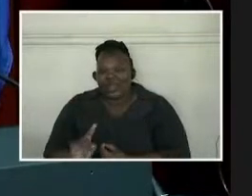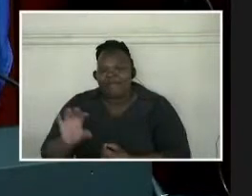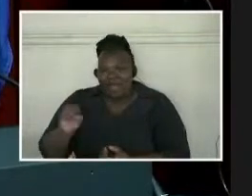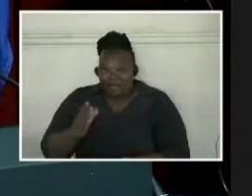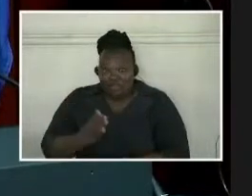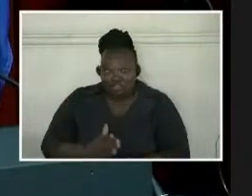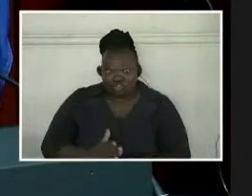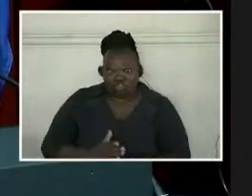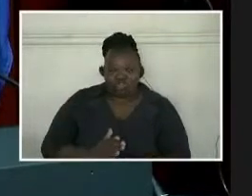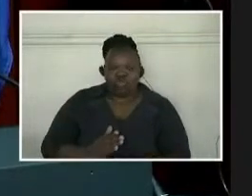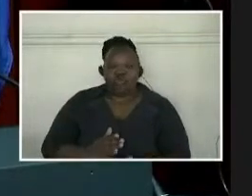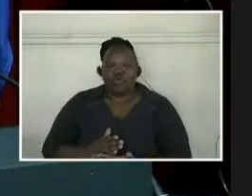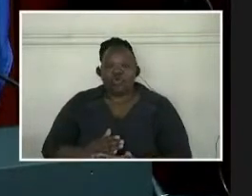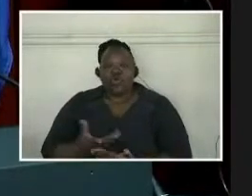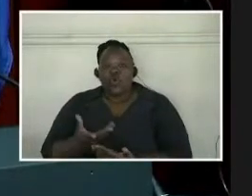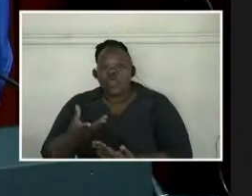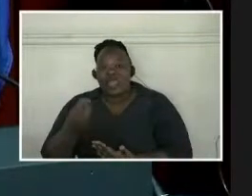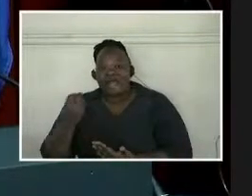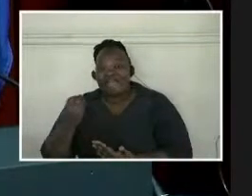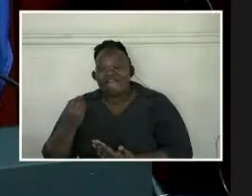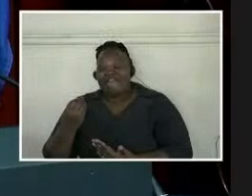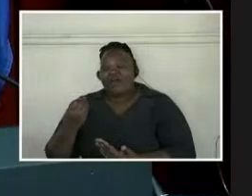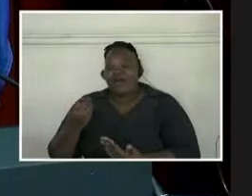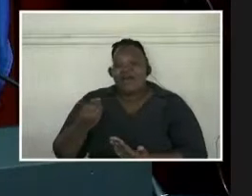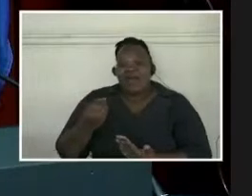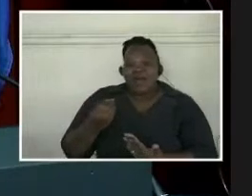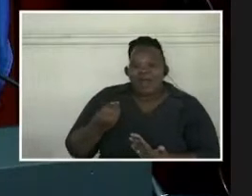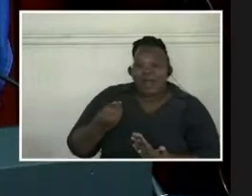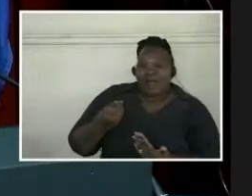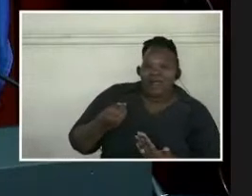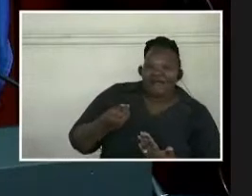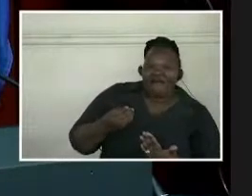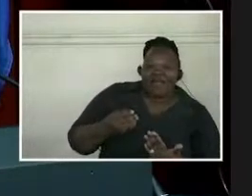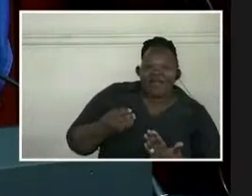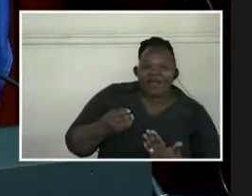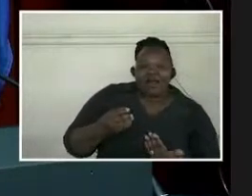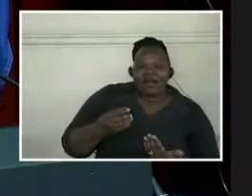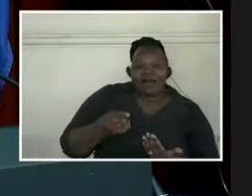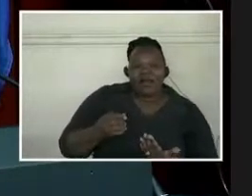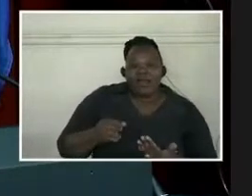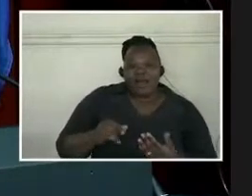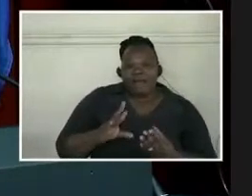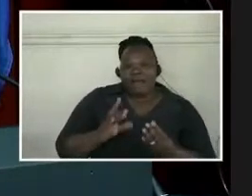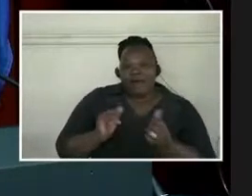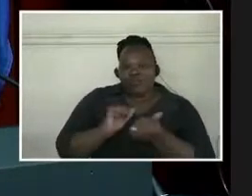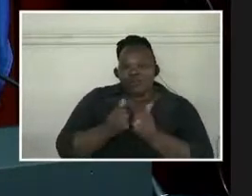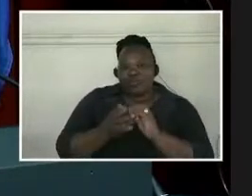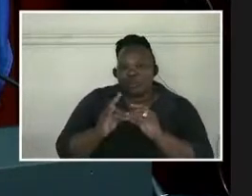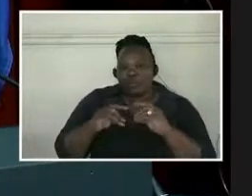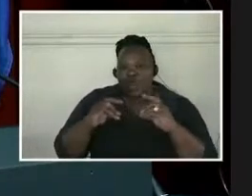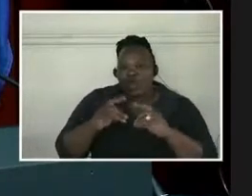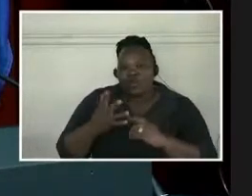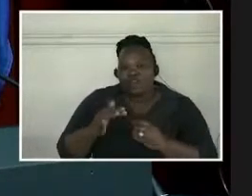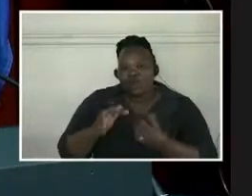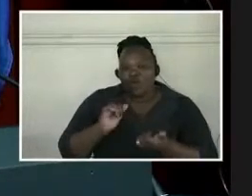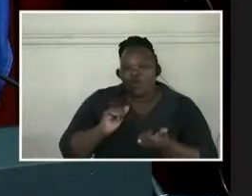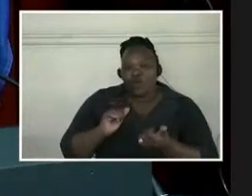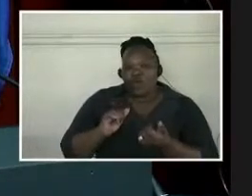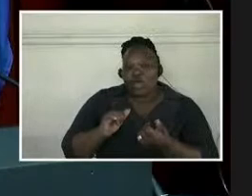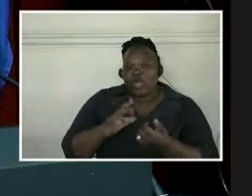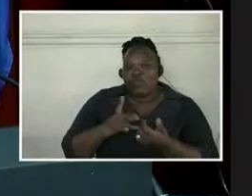have combined facilities that will cater for bold sports art and culture one of the areas